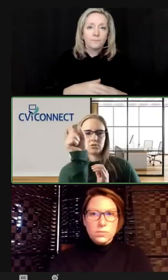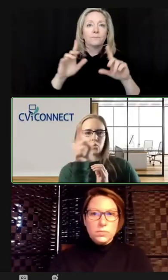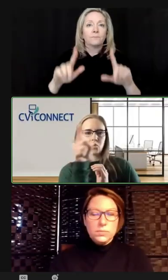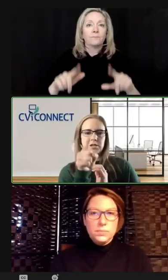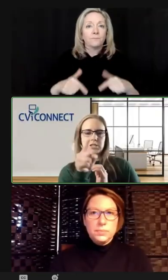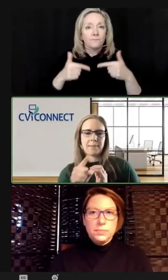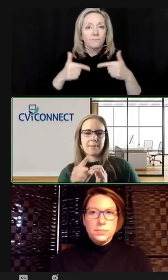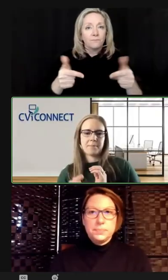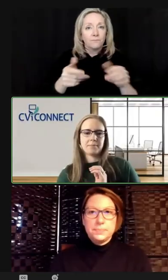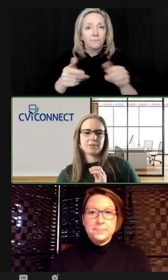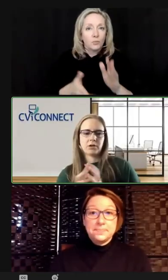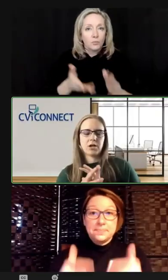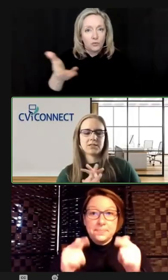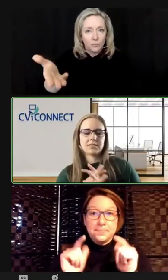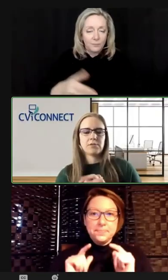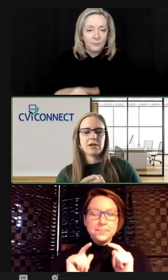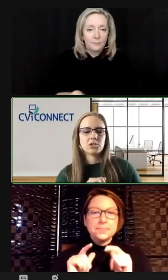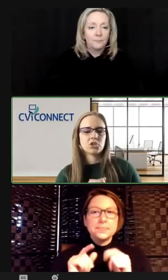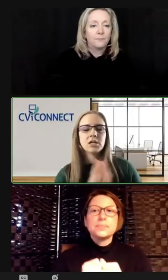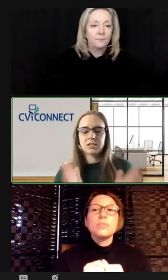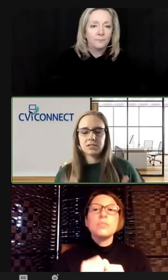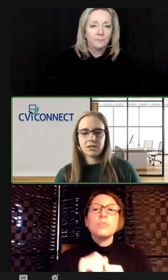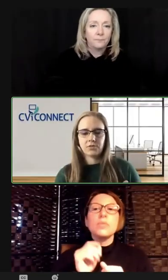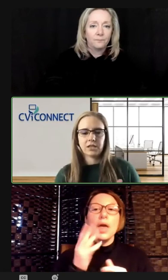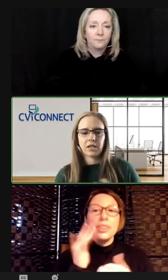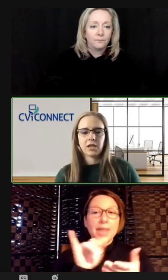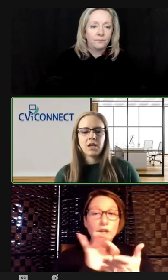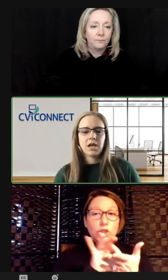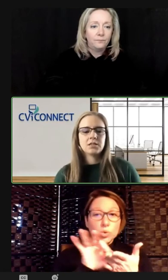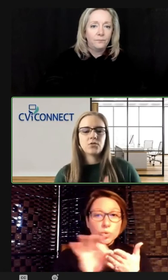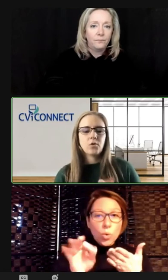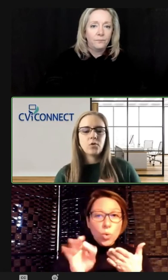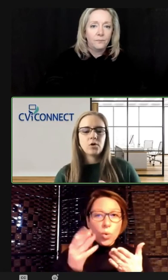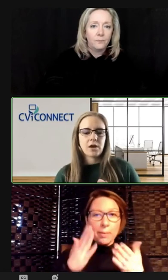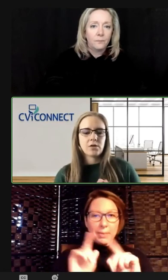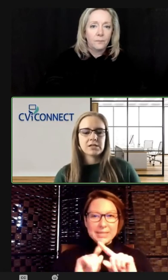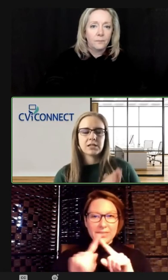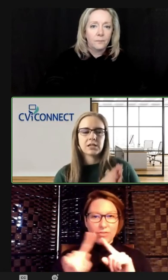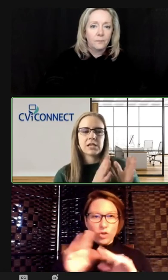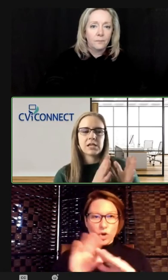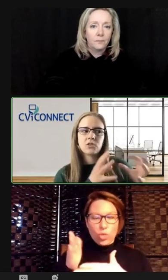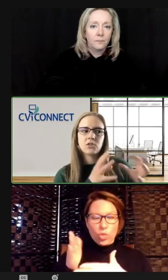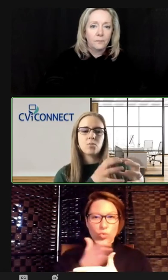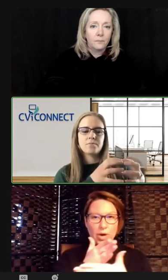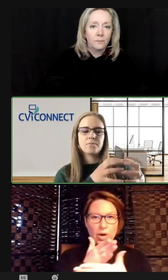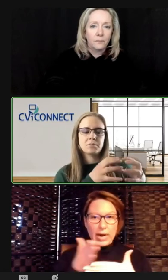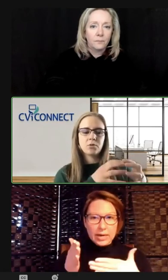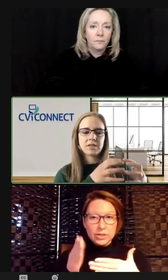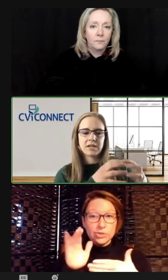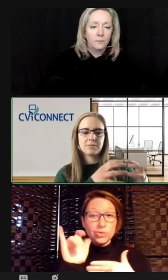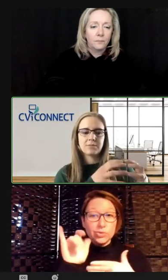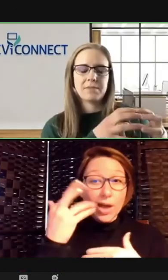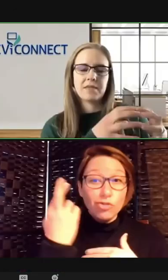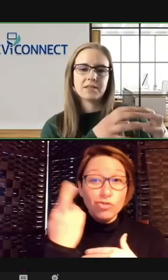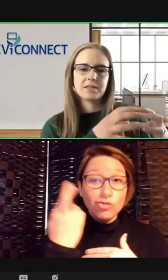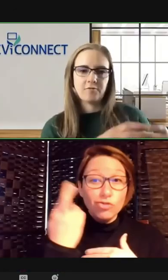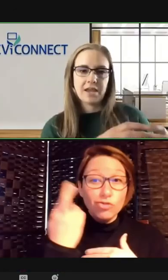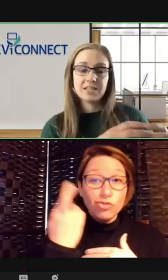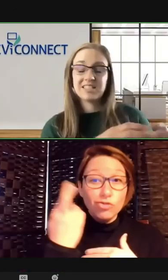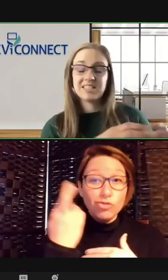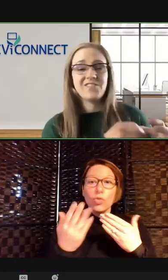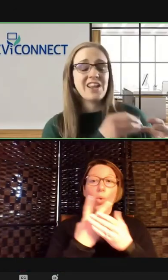their scores might pop up down across that range differently. And so for that reason, even though both kids might